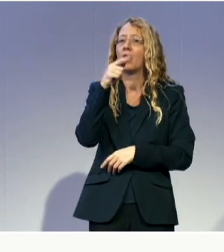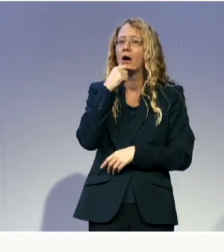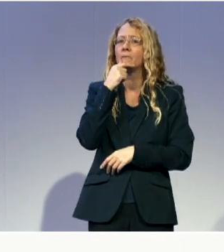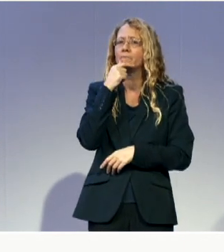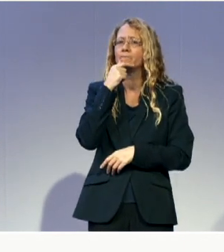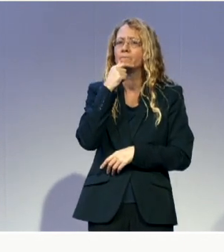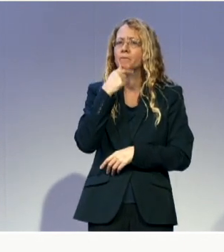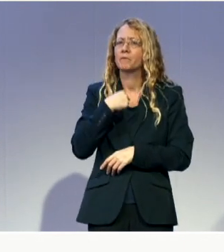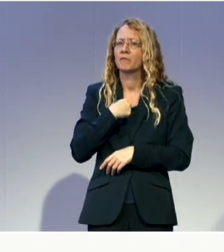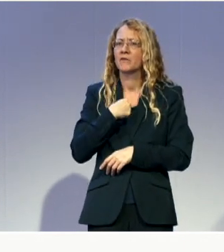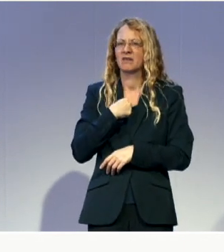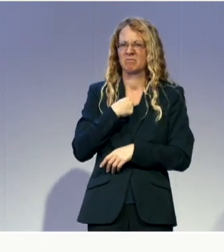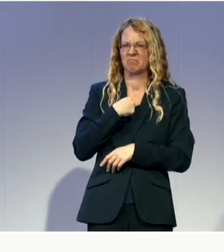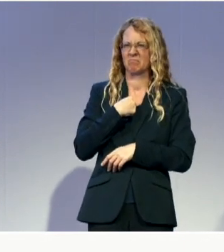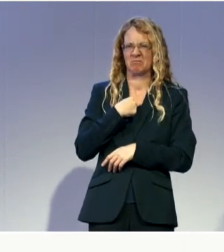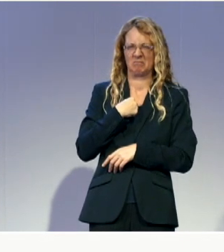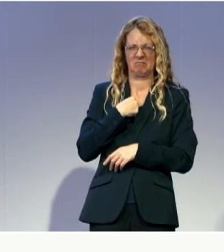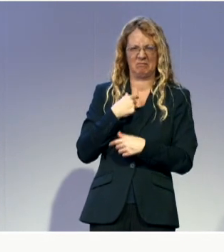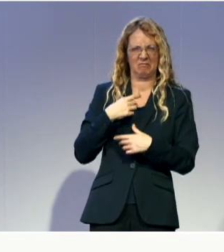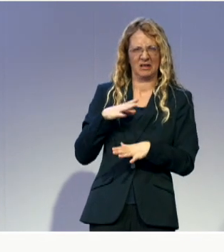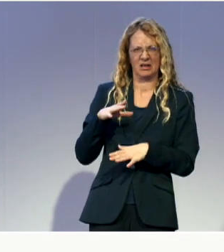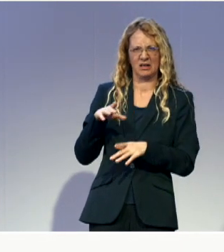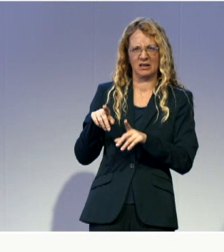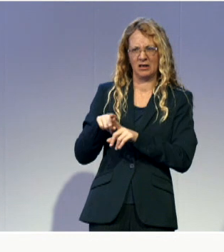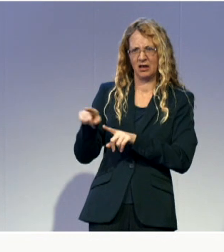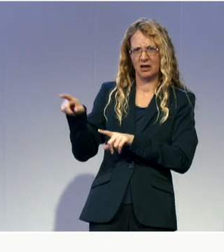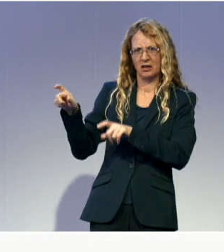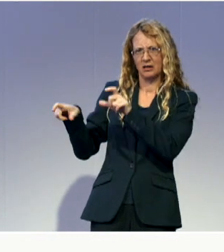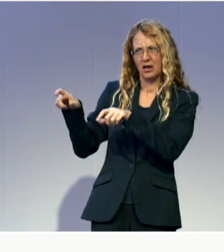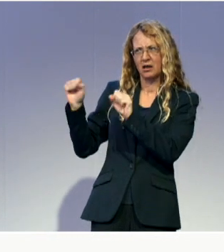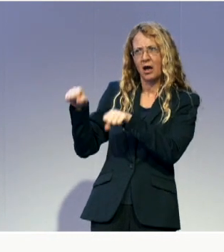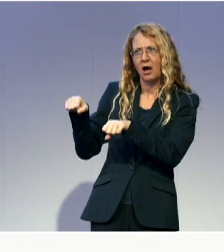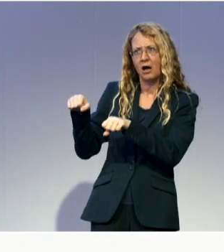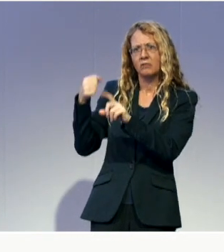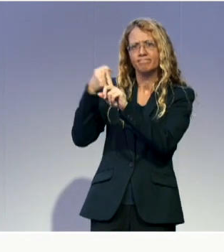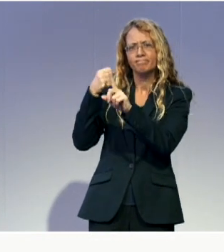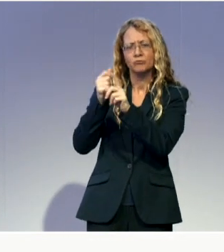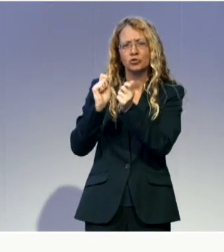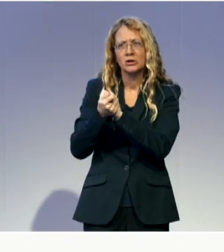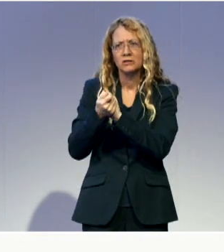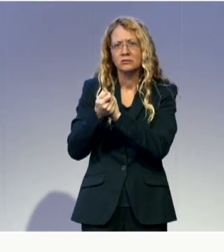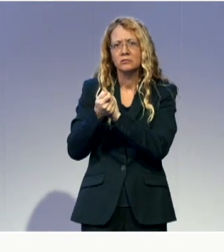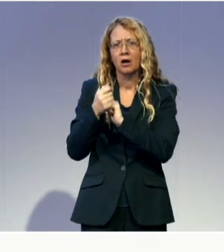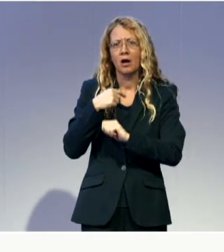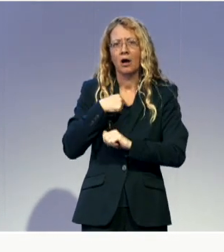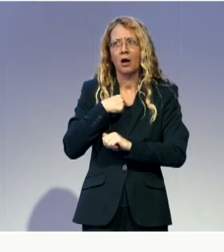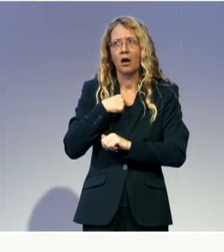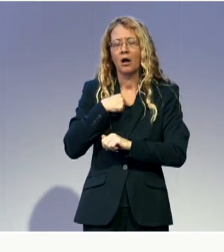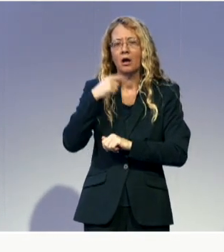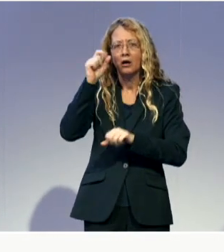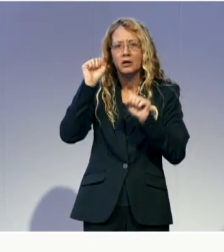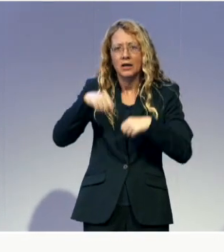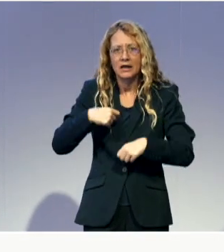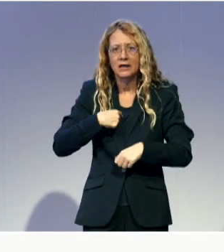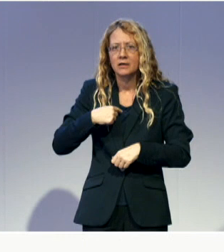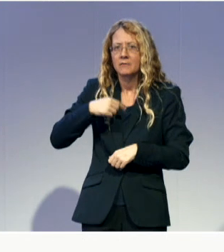power to change it. And I got the opportunity to start helping my parents and my twin change it for